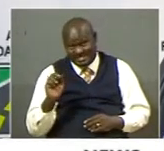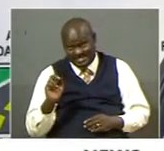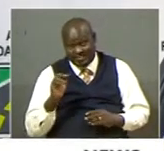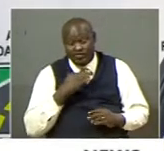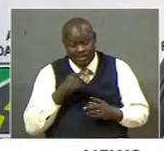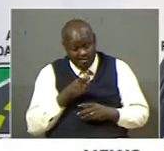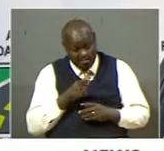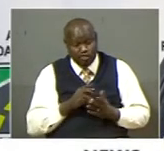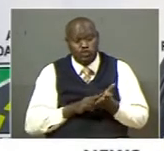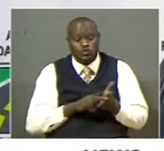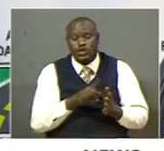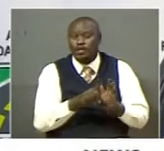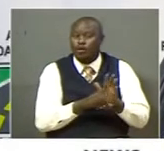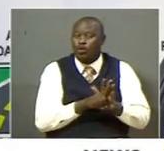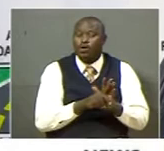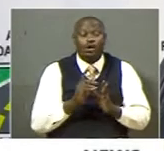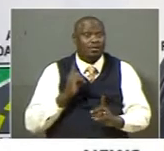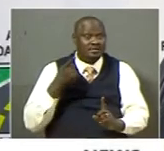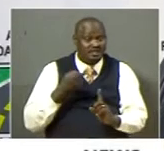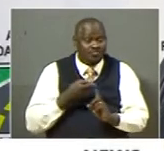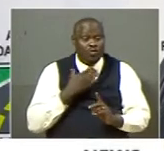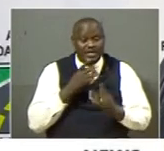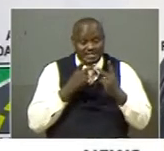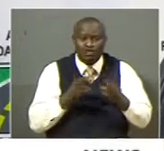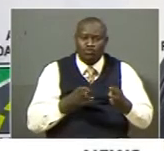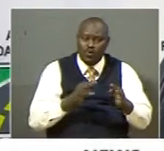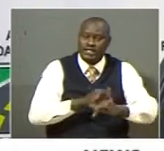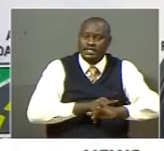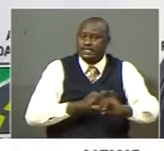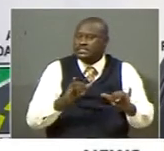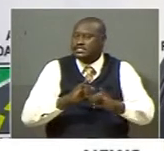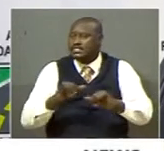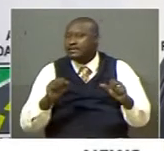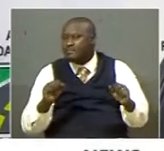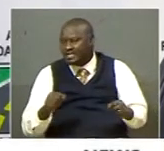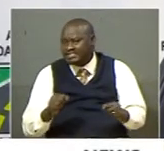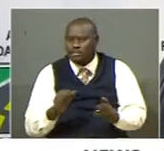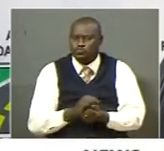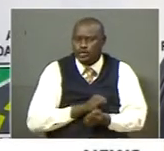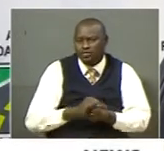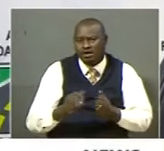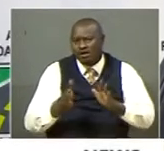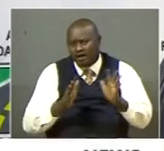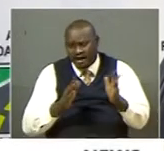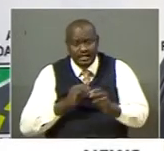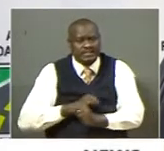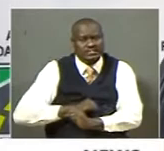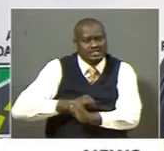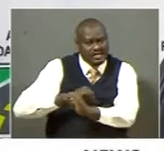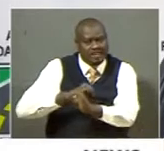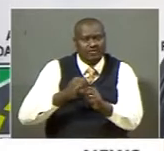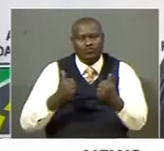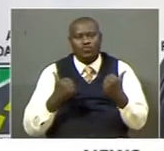that the road assets are managed efficiently and are safe for the user and are well protected and